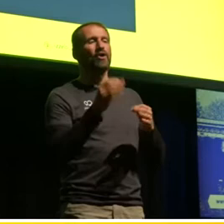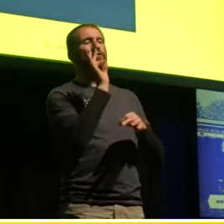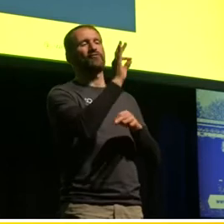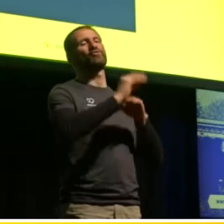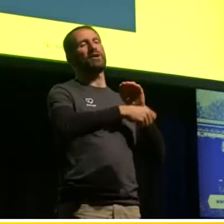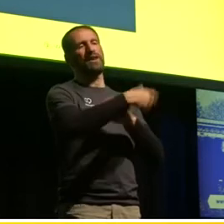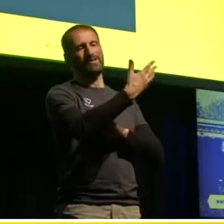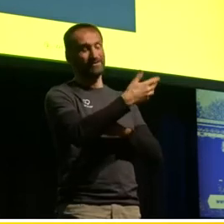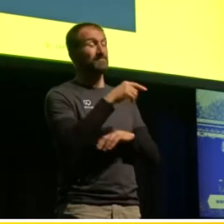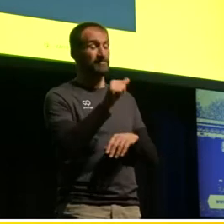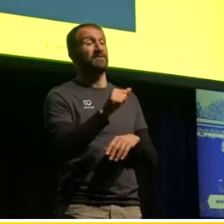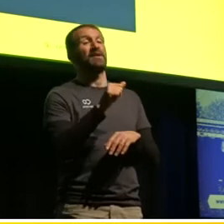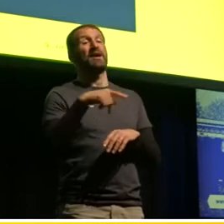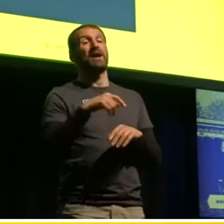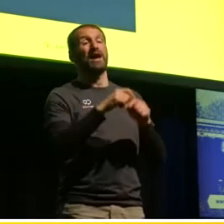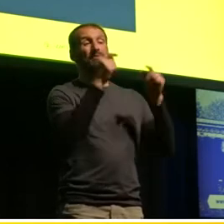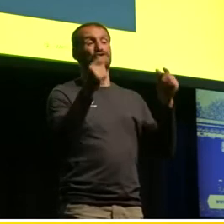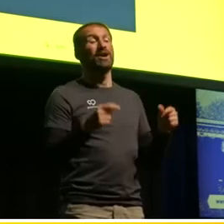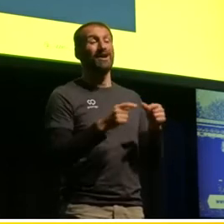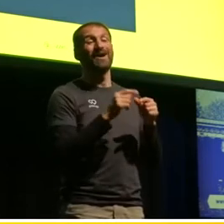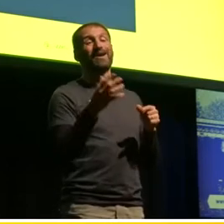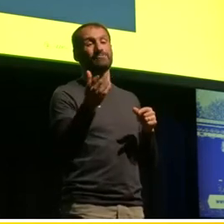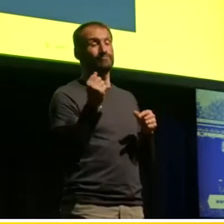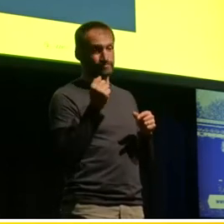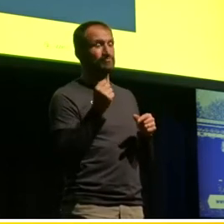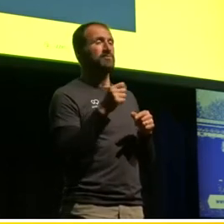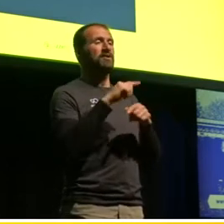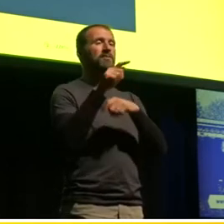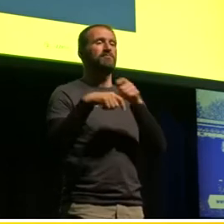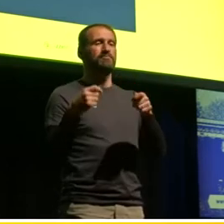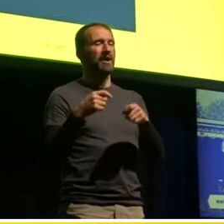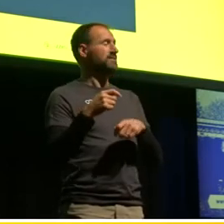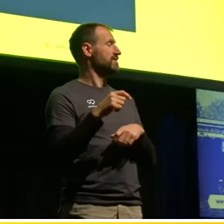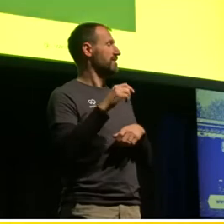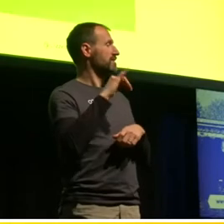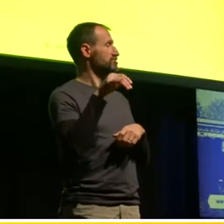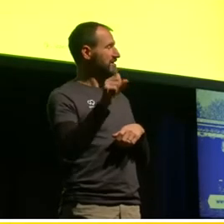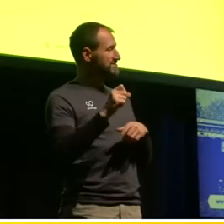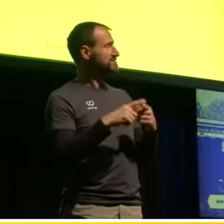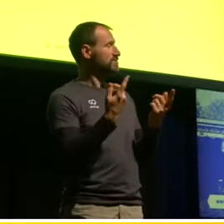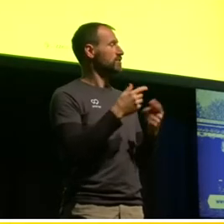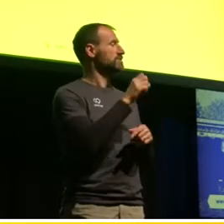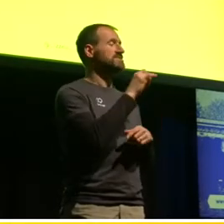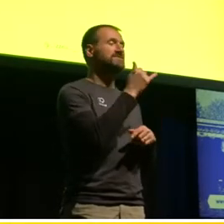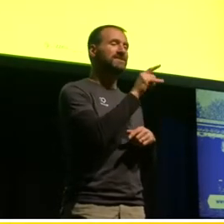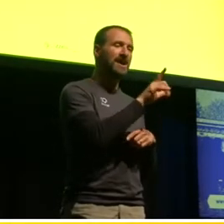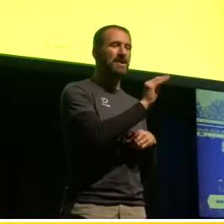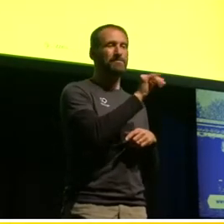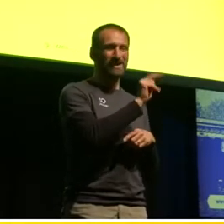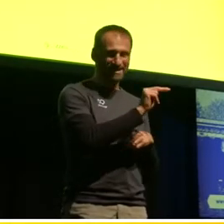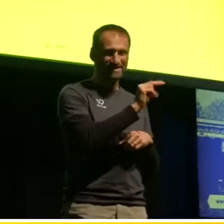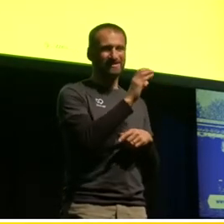then grab those two, the bundlemin.js and the stylemin.js, or CSS, sorry. And then it